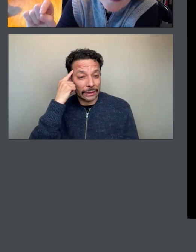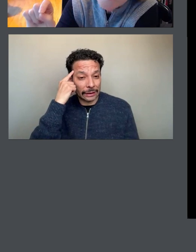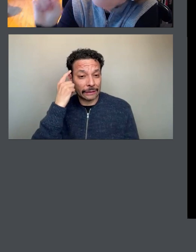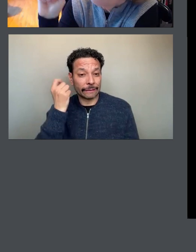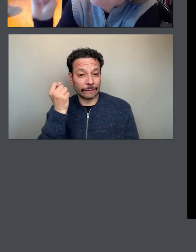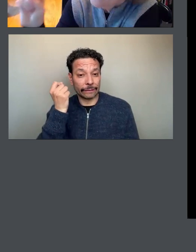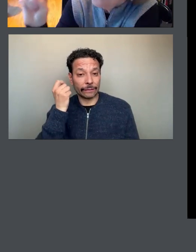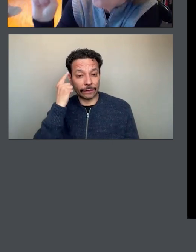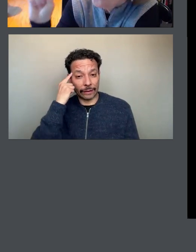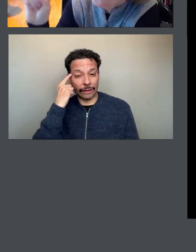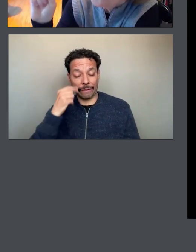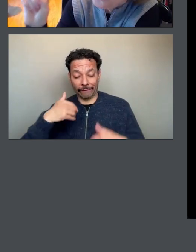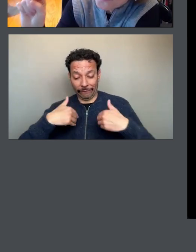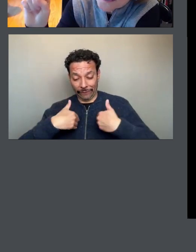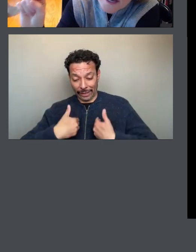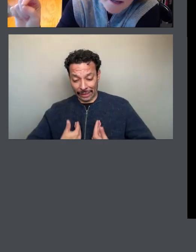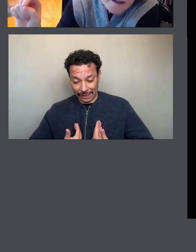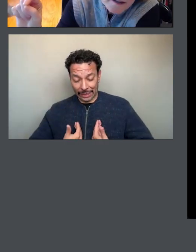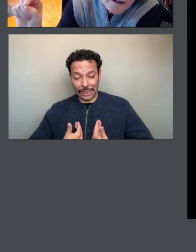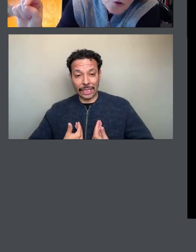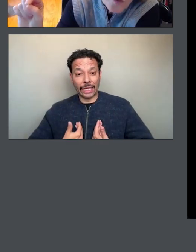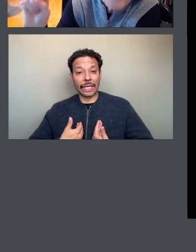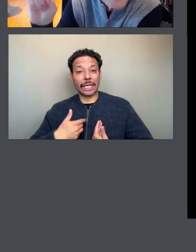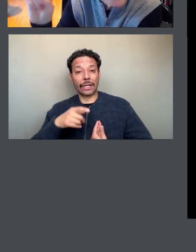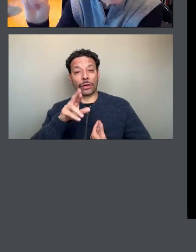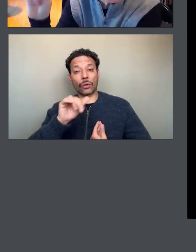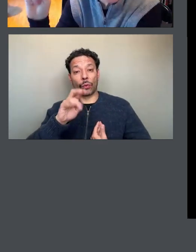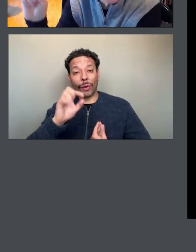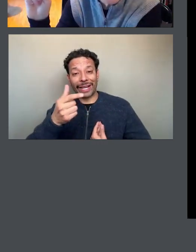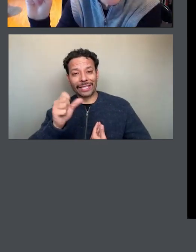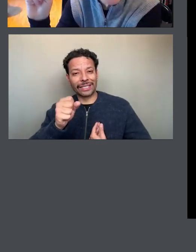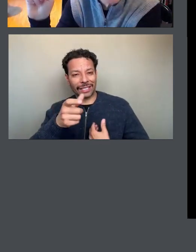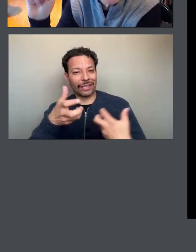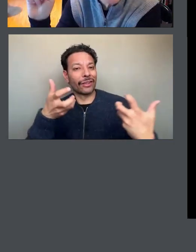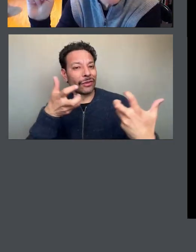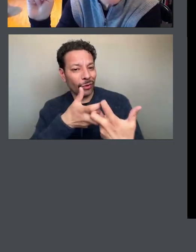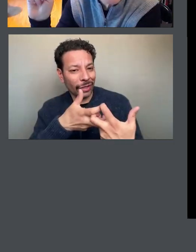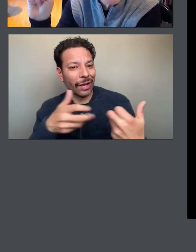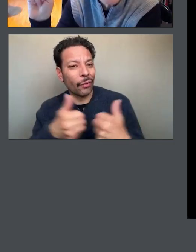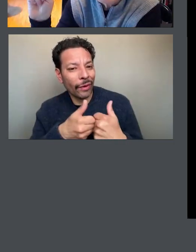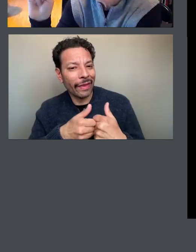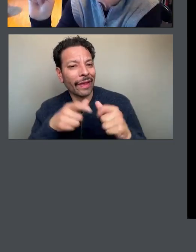ratings, they were associated with language ability.